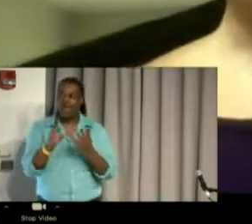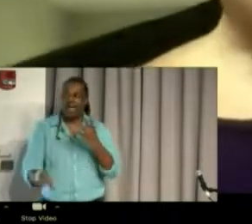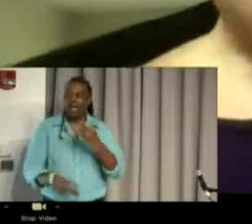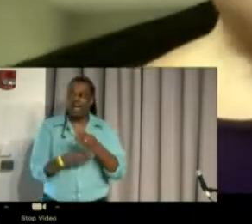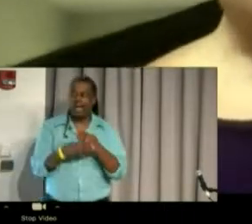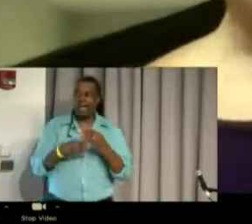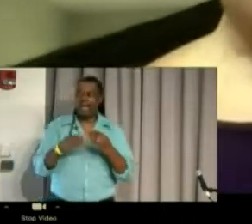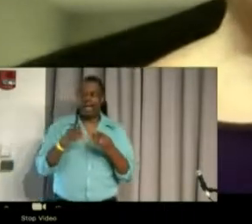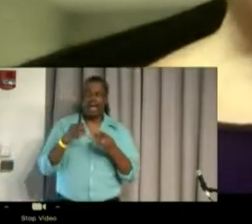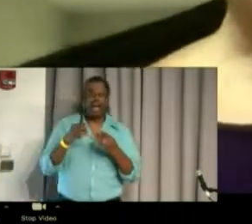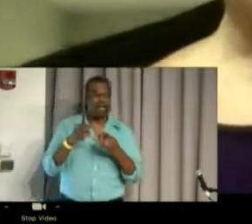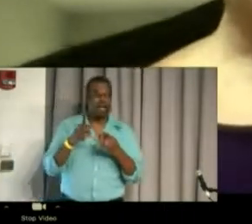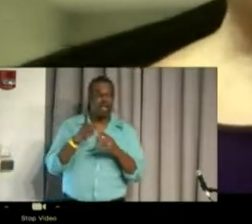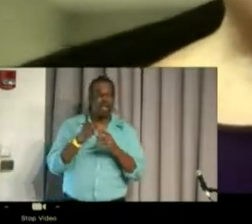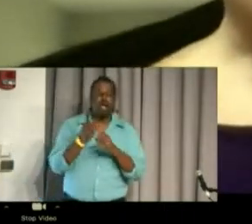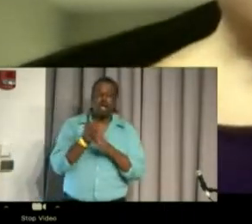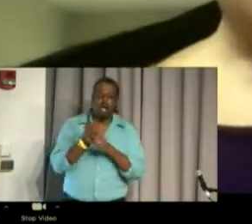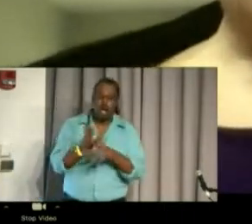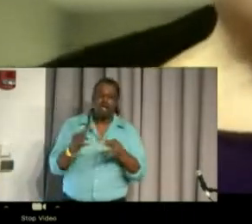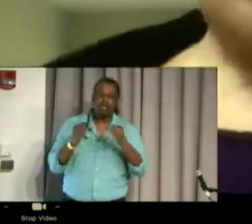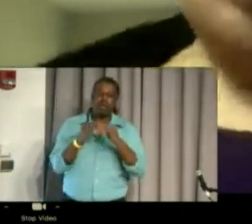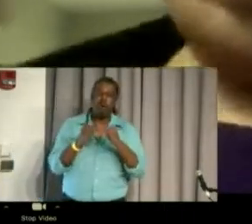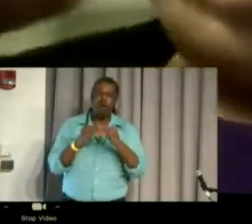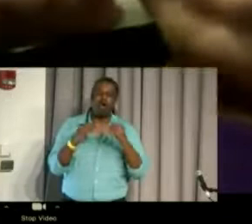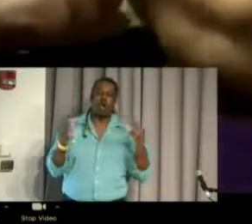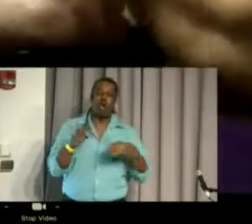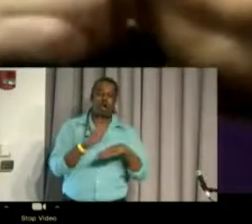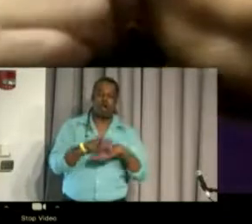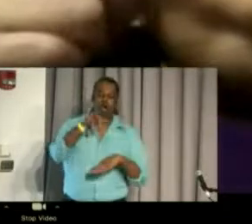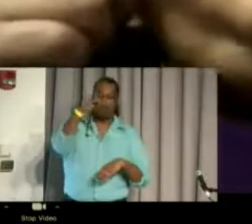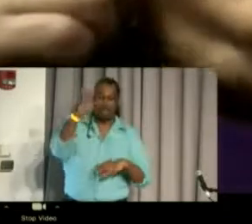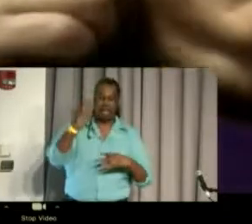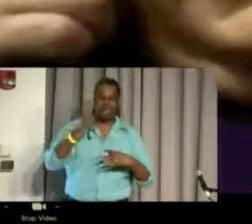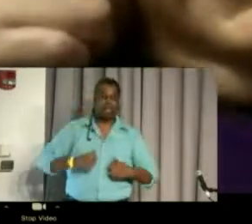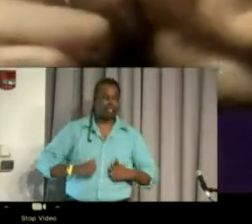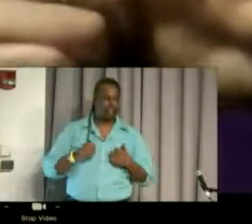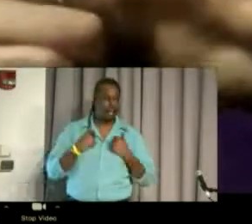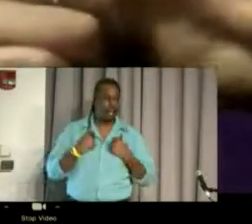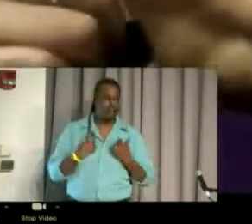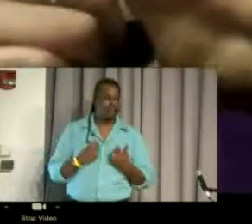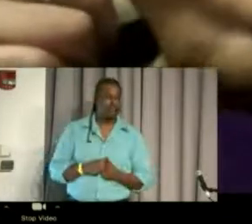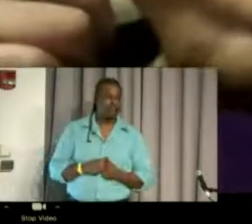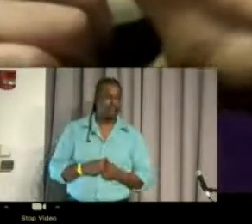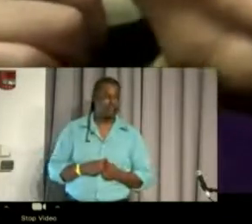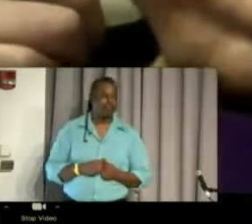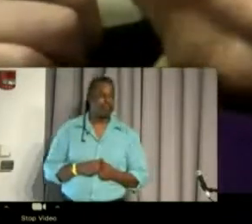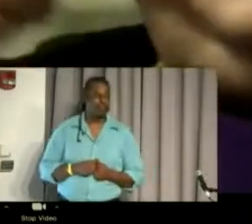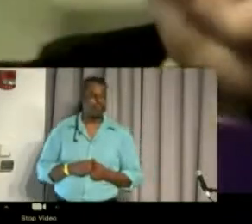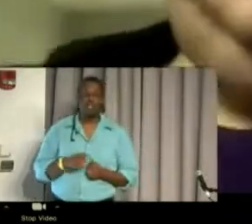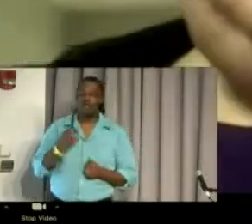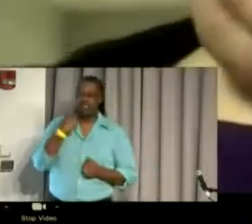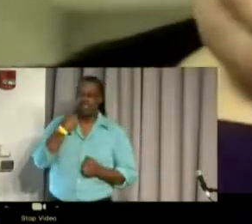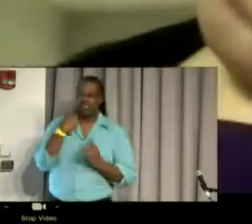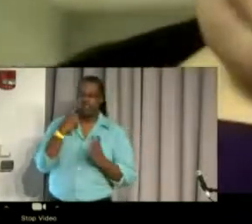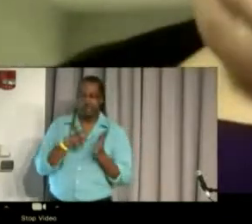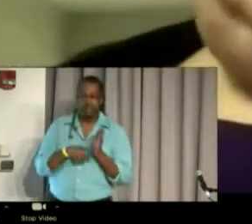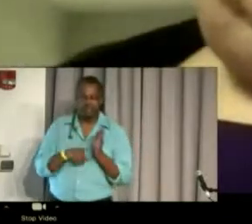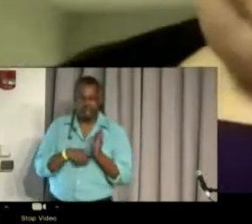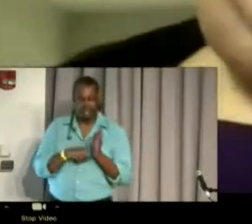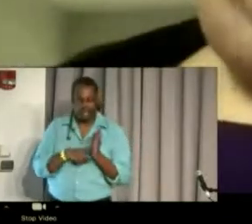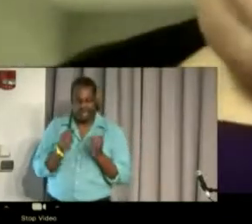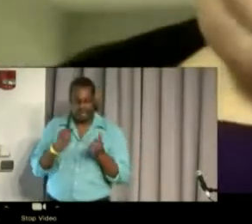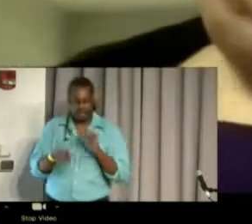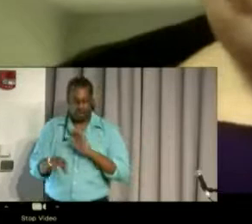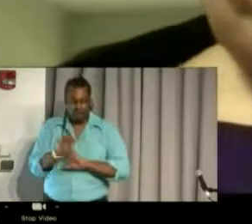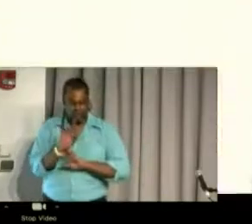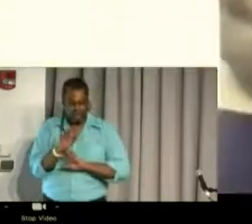press more on Black bodies, cause more harm in Black bodies. And there was a study released recently, let me see if I can find